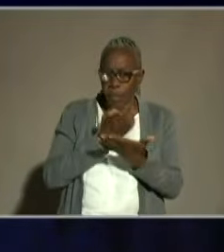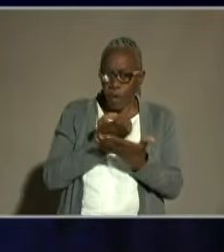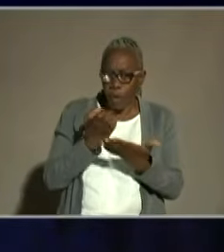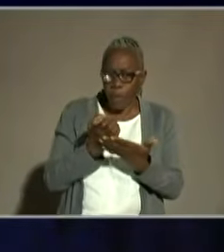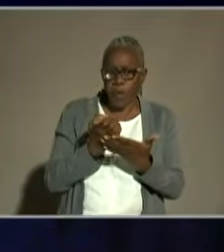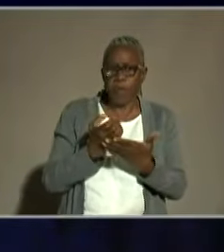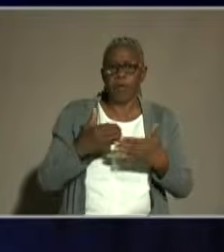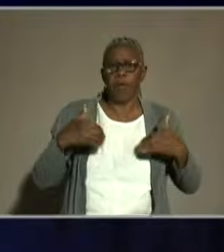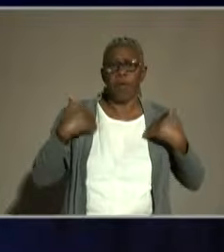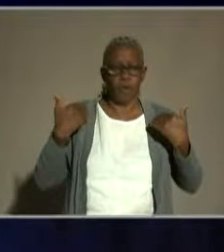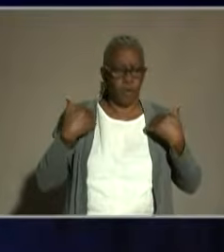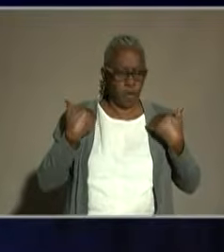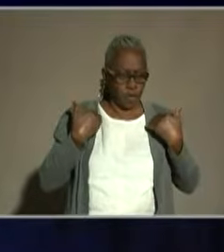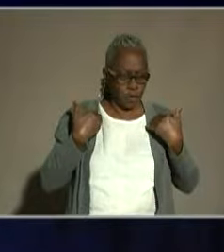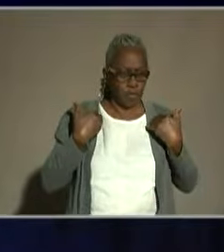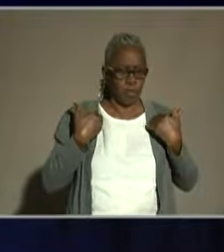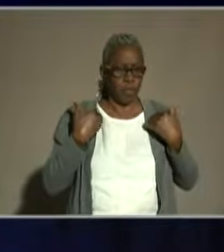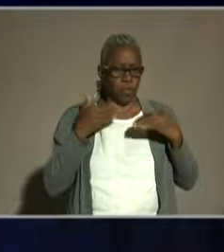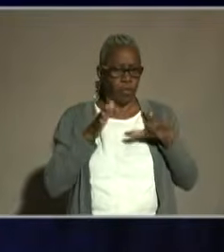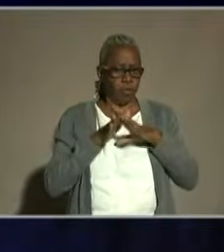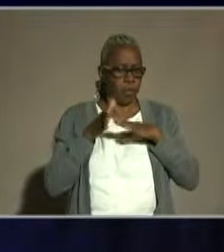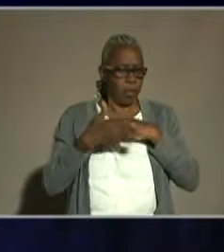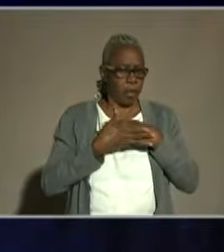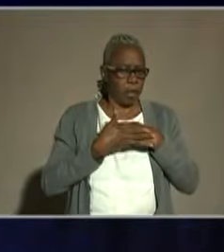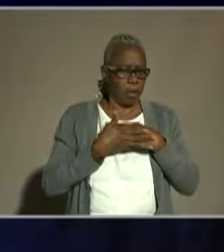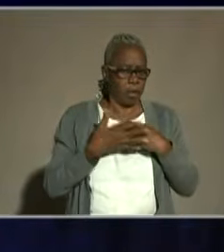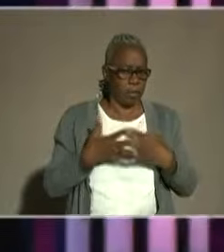if outsourcing opportunities decline?